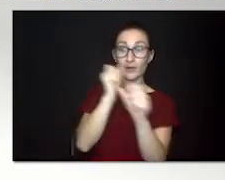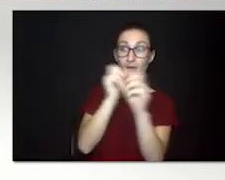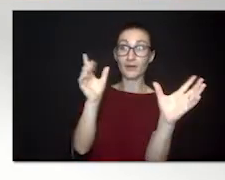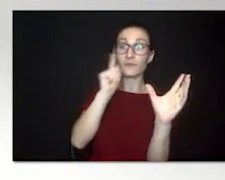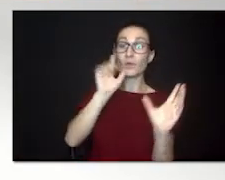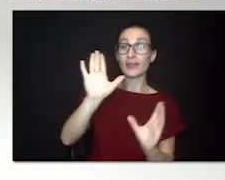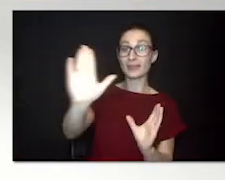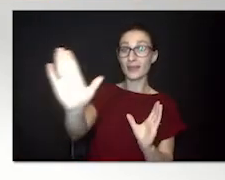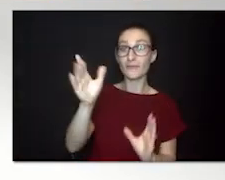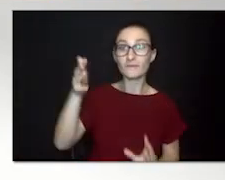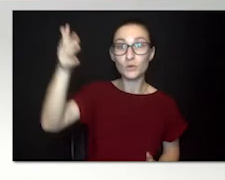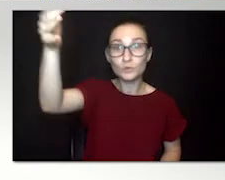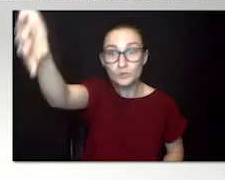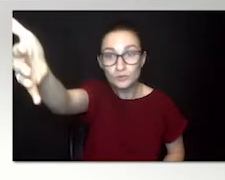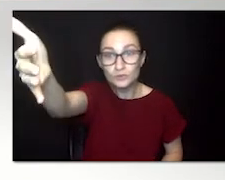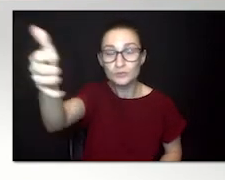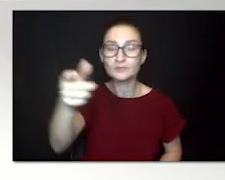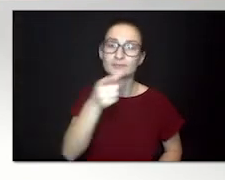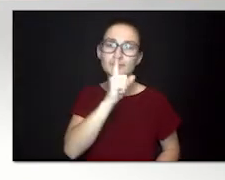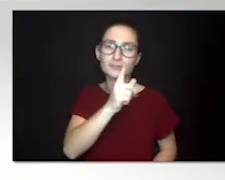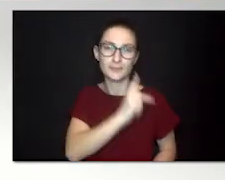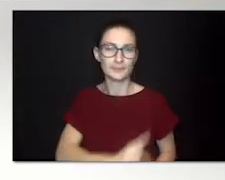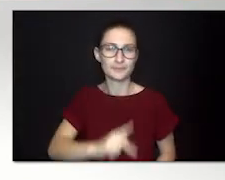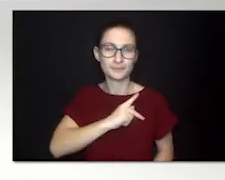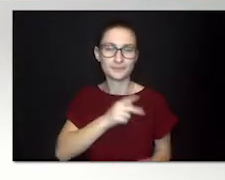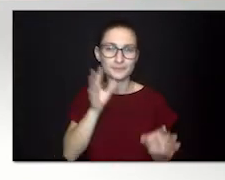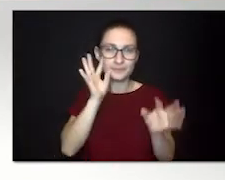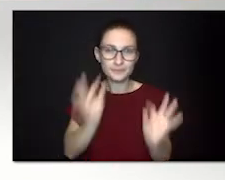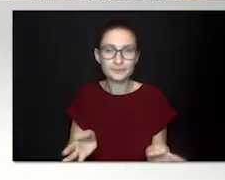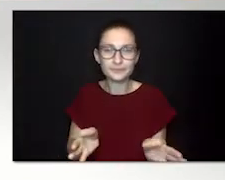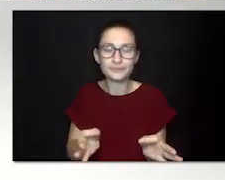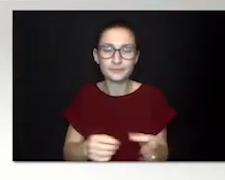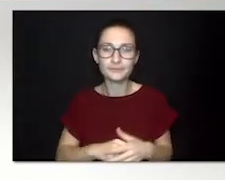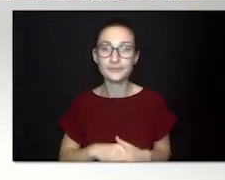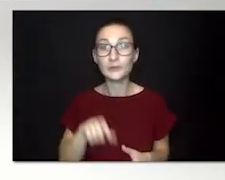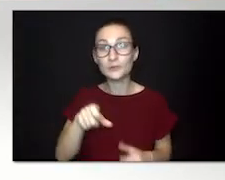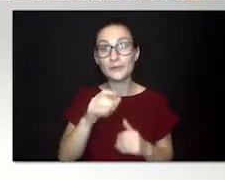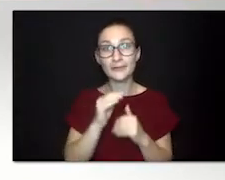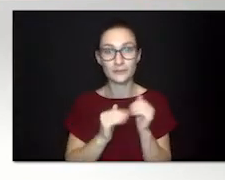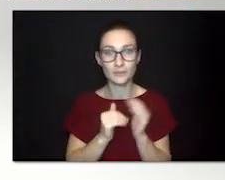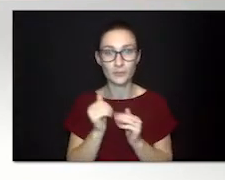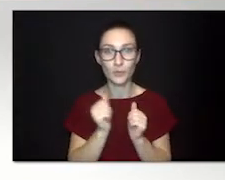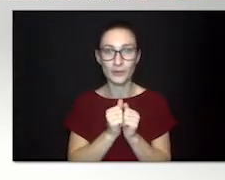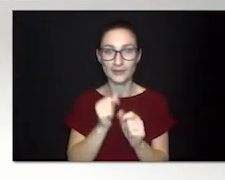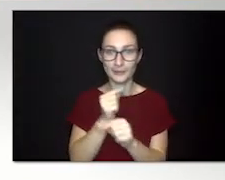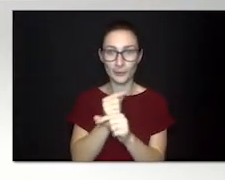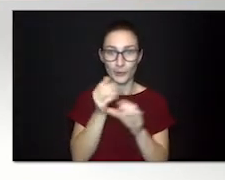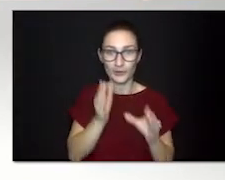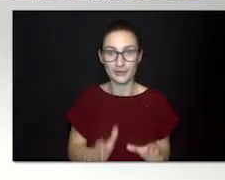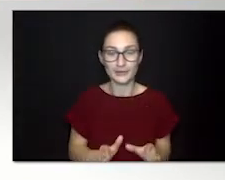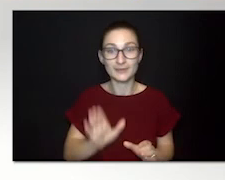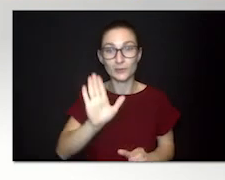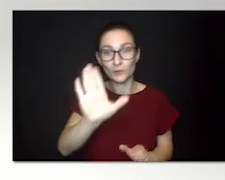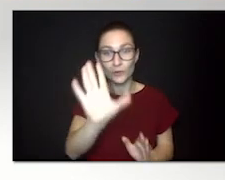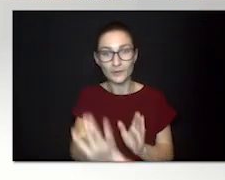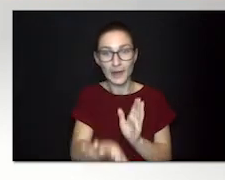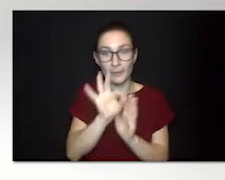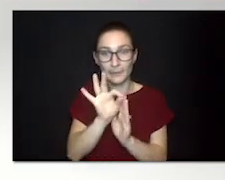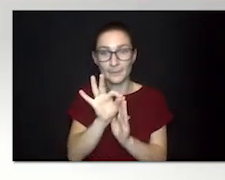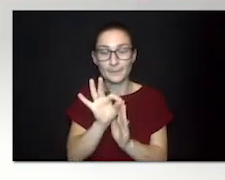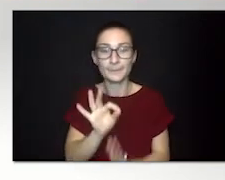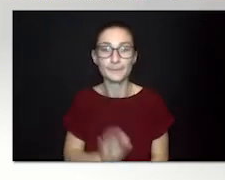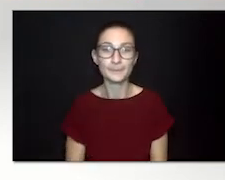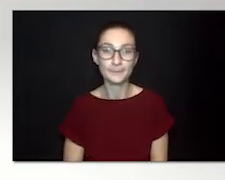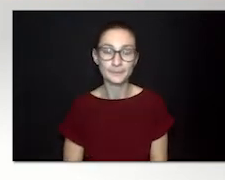their future. So it is something that's a very personal decision. And so you want to make sure that you're very comfortable with whoever the guardian is that you're picking